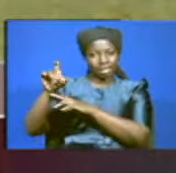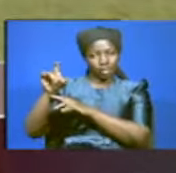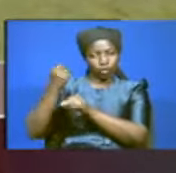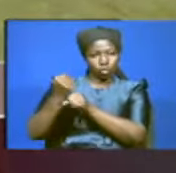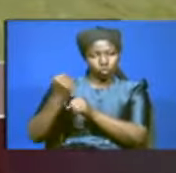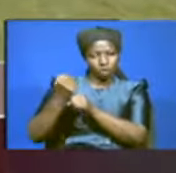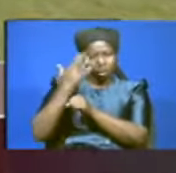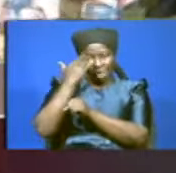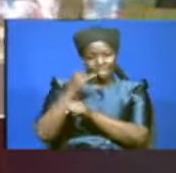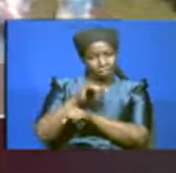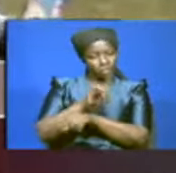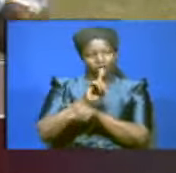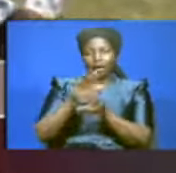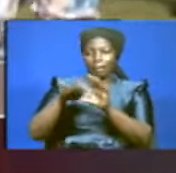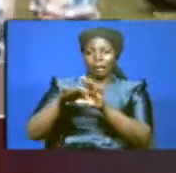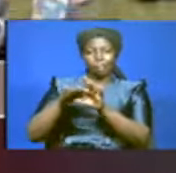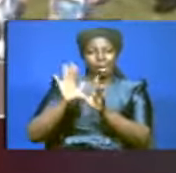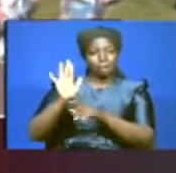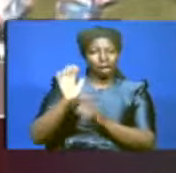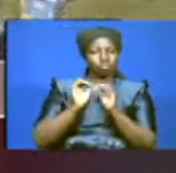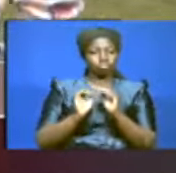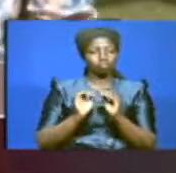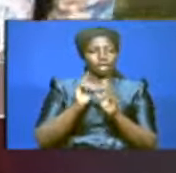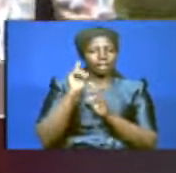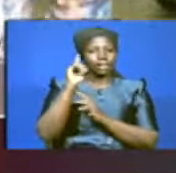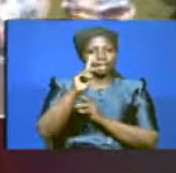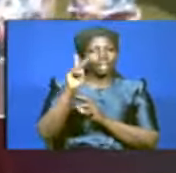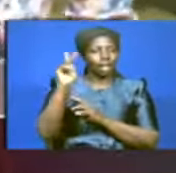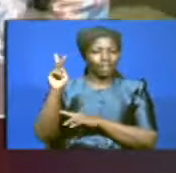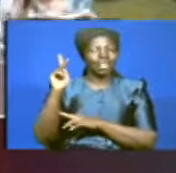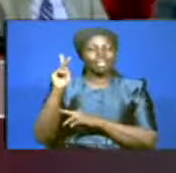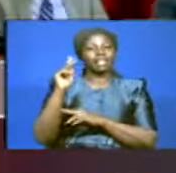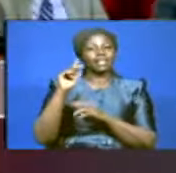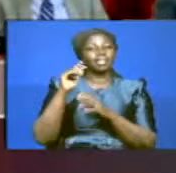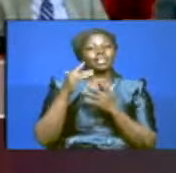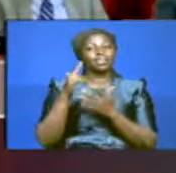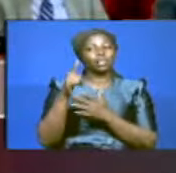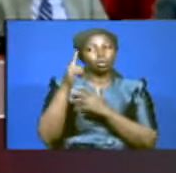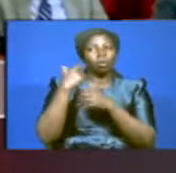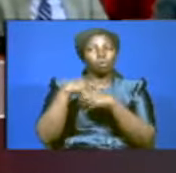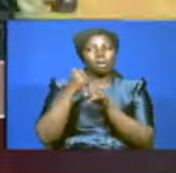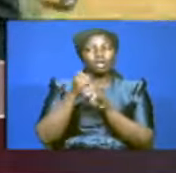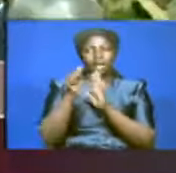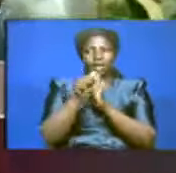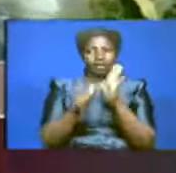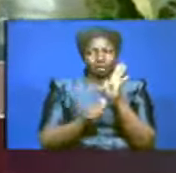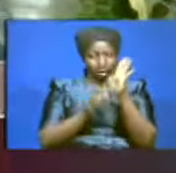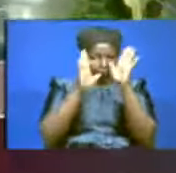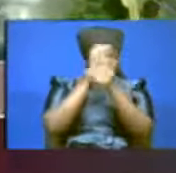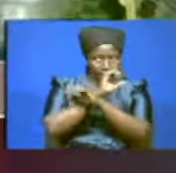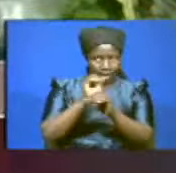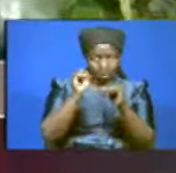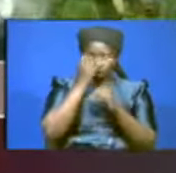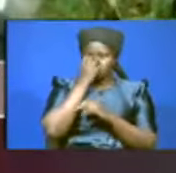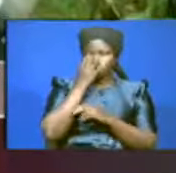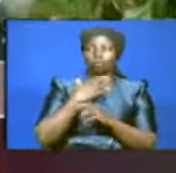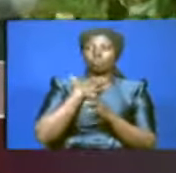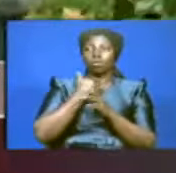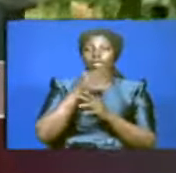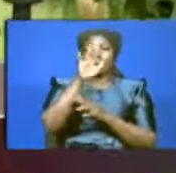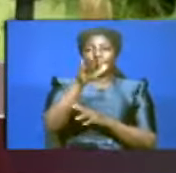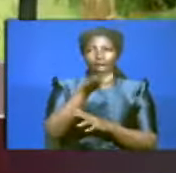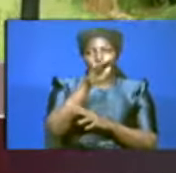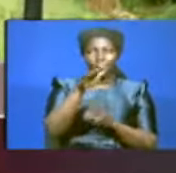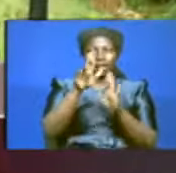executive. Kenya Kwanza legislative agenda. President William Ruto wants an amendment of parliament standing orders to allow